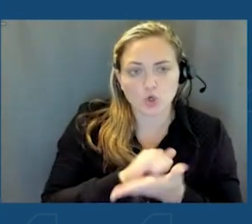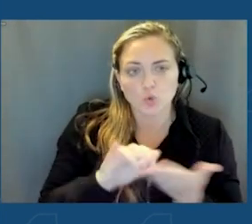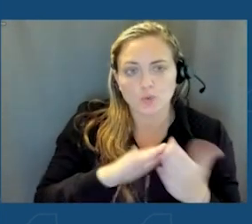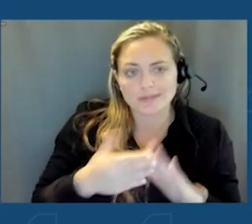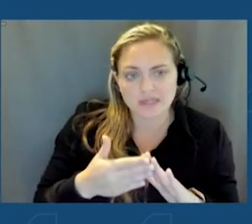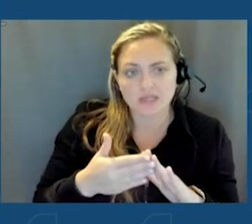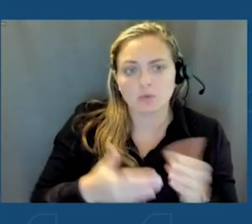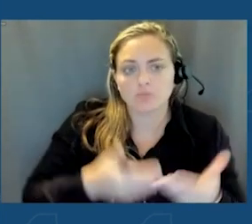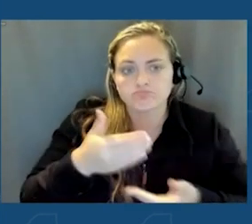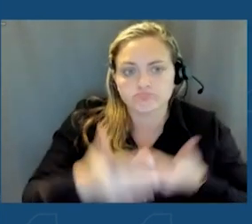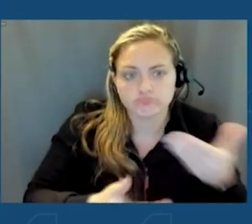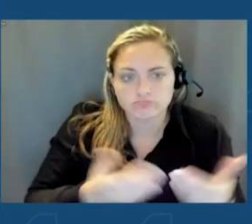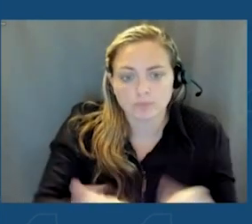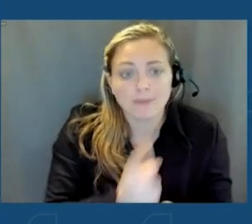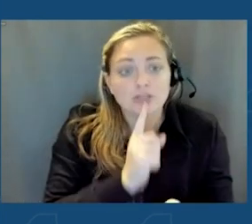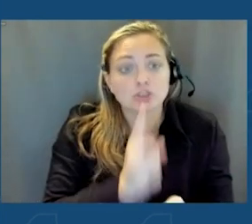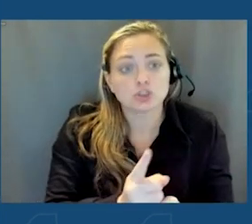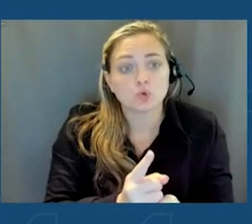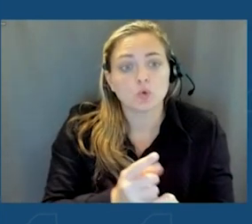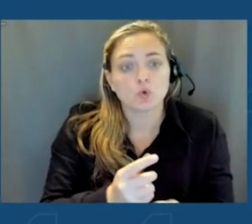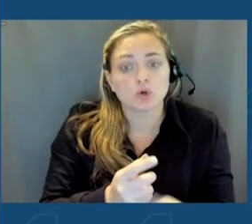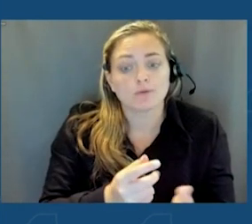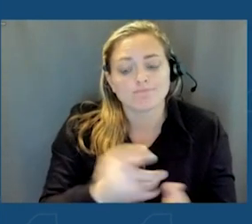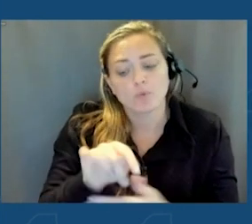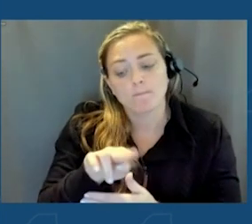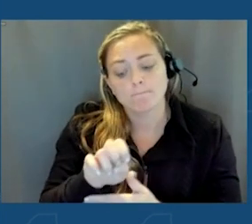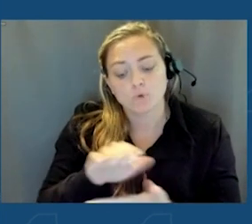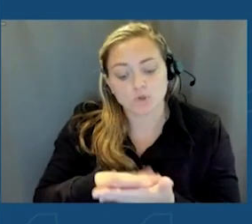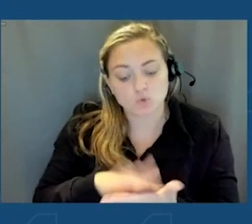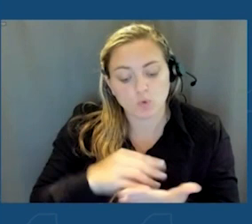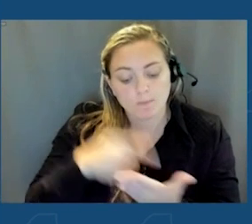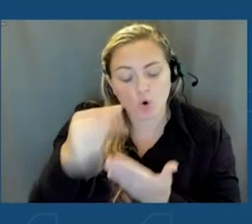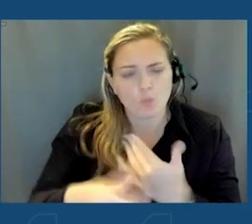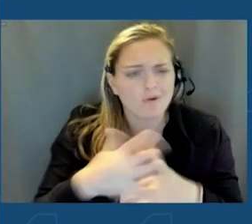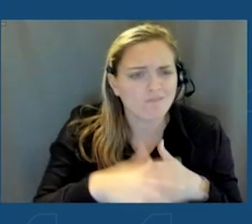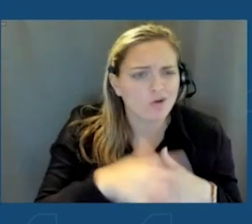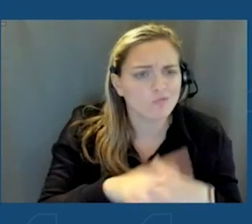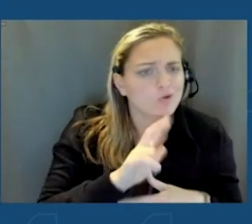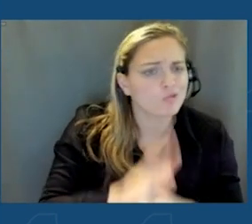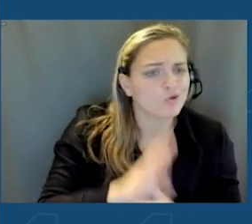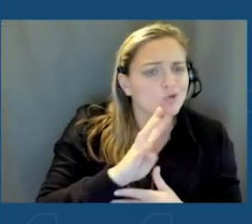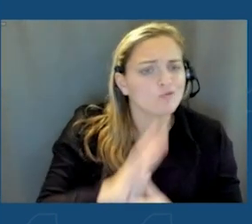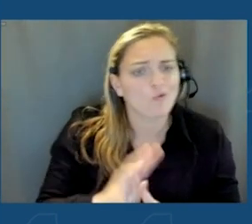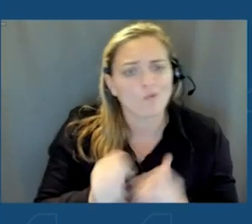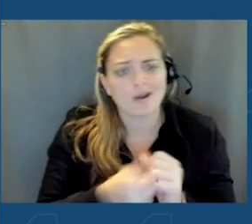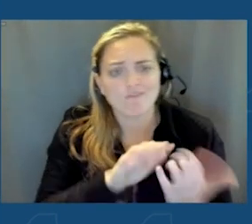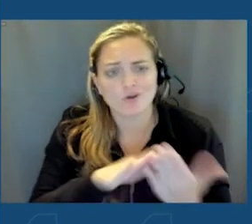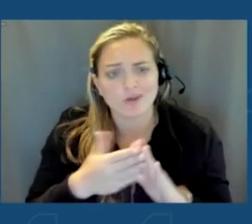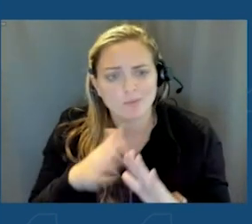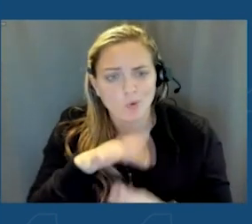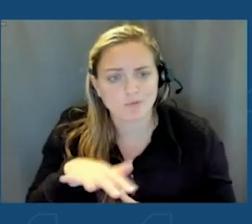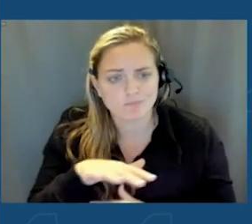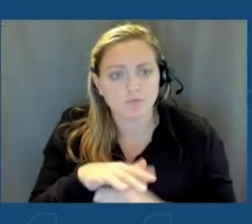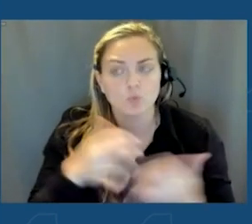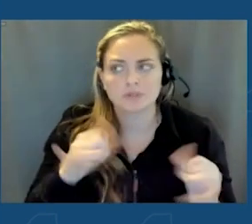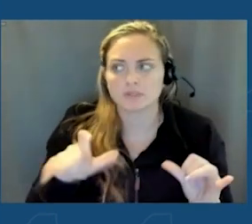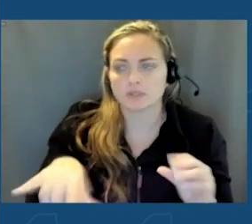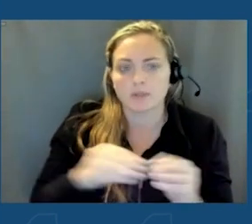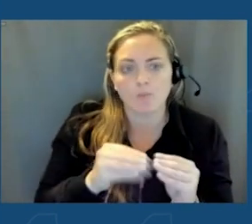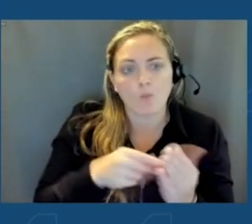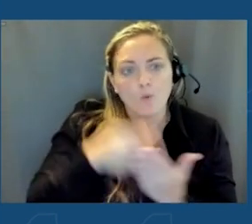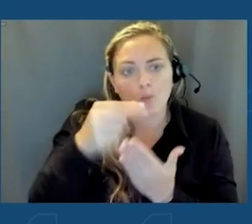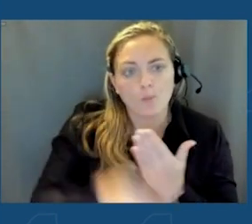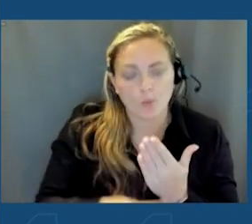steps to ensure that preschool programs are available for 3- and 4-year-olds in every neighborhood. There is still a need for more programs that